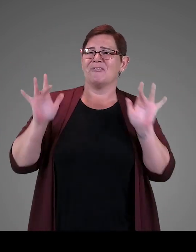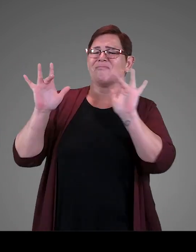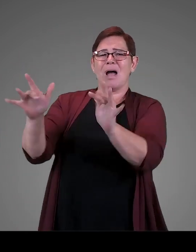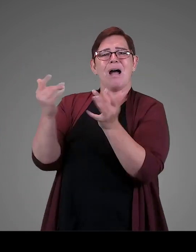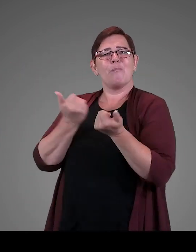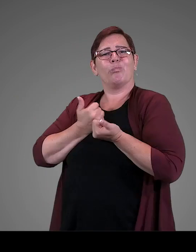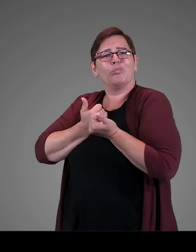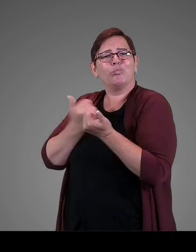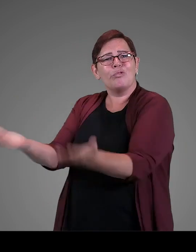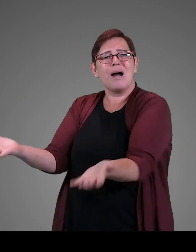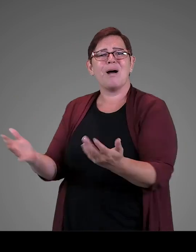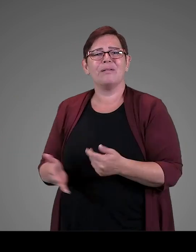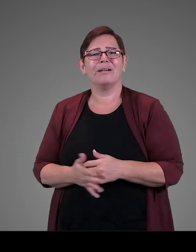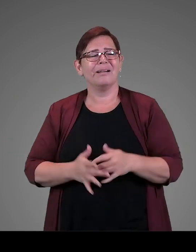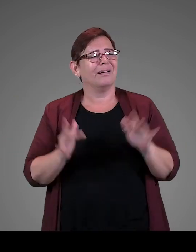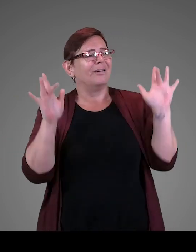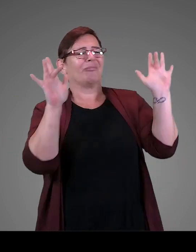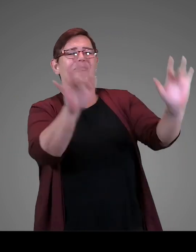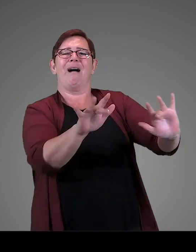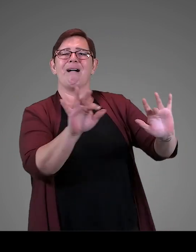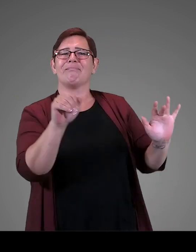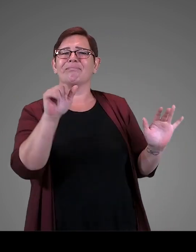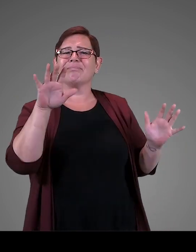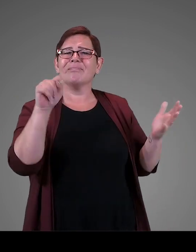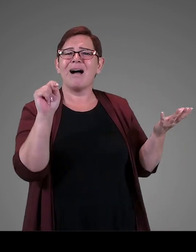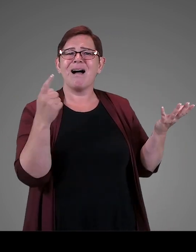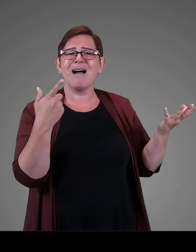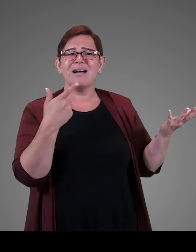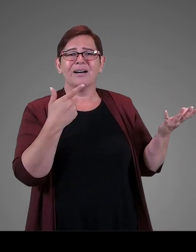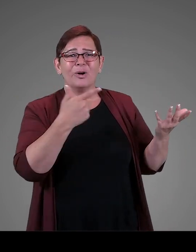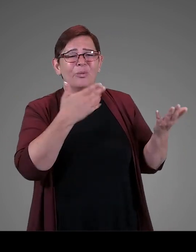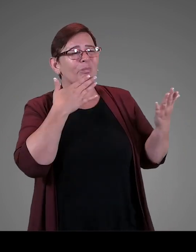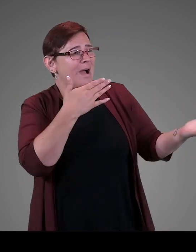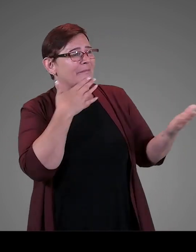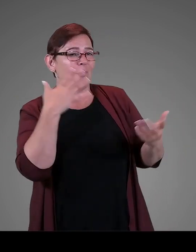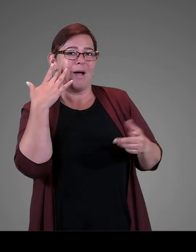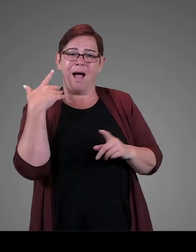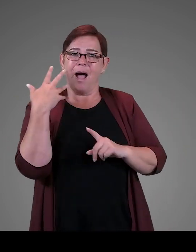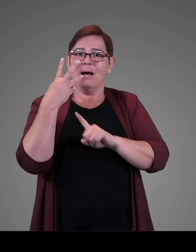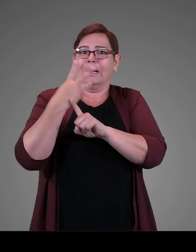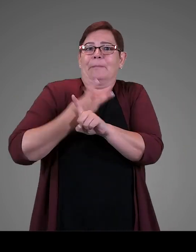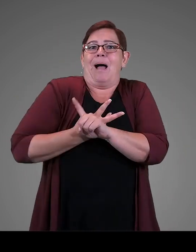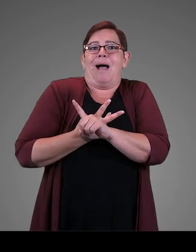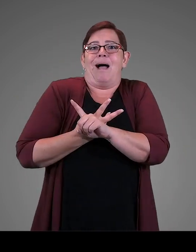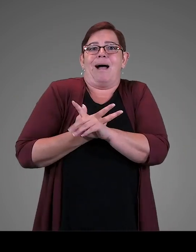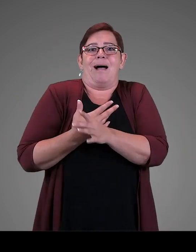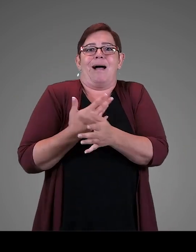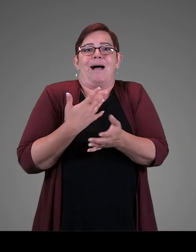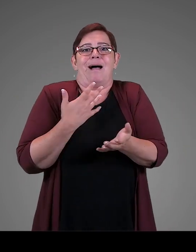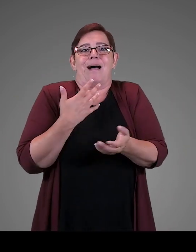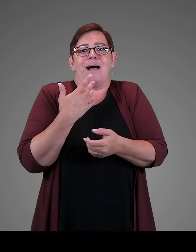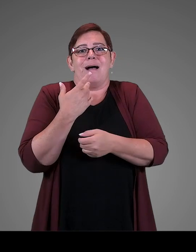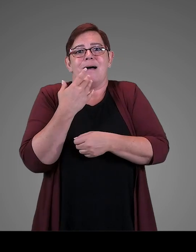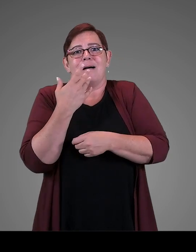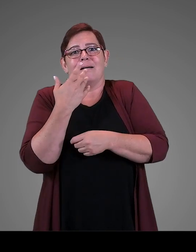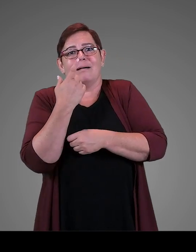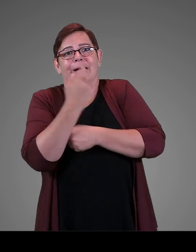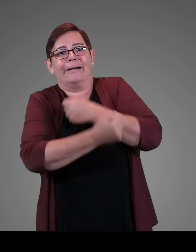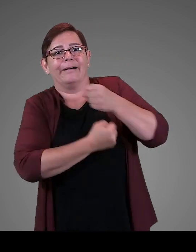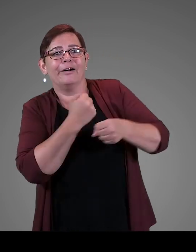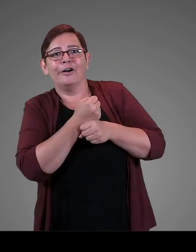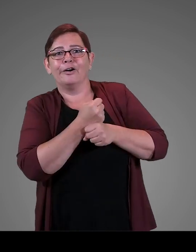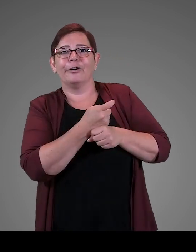Like, we should not be saying what we're going to let go of. We should be saying what we're going to grab. We should, like, fuck the poverty, fuck